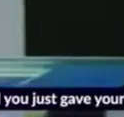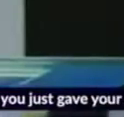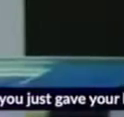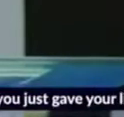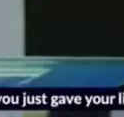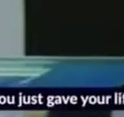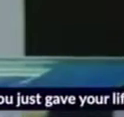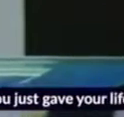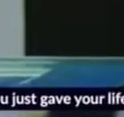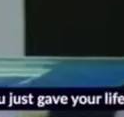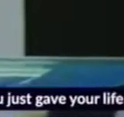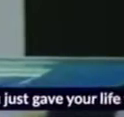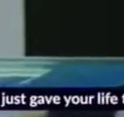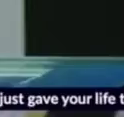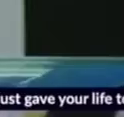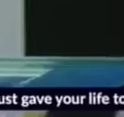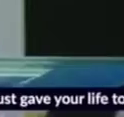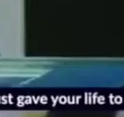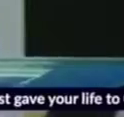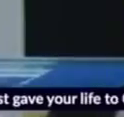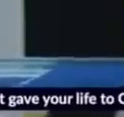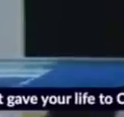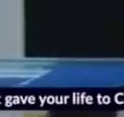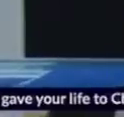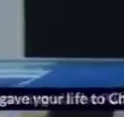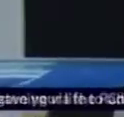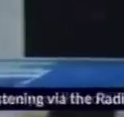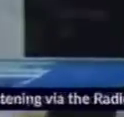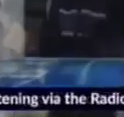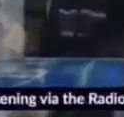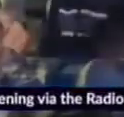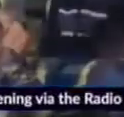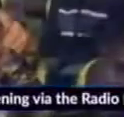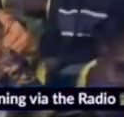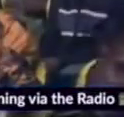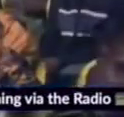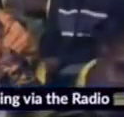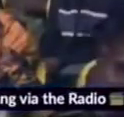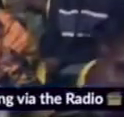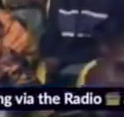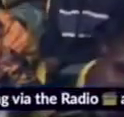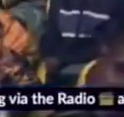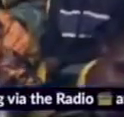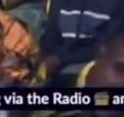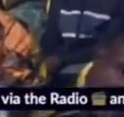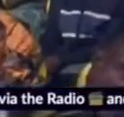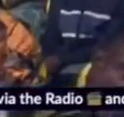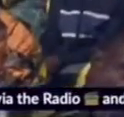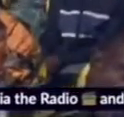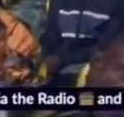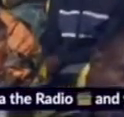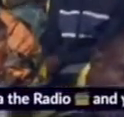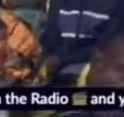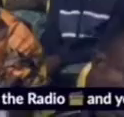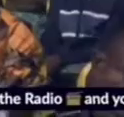Let's be fast, let's be fast, let's be fast, let's be fast. To those who gave their life to Christ tonight, I rejoice with